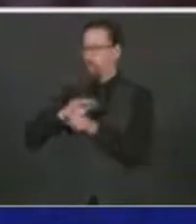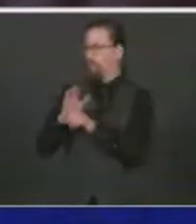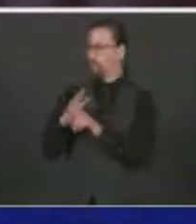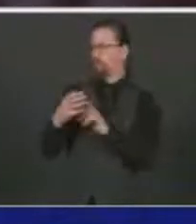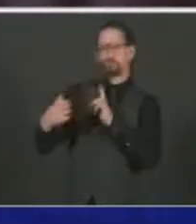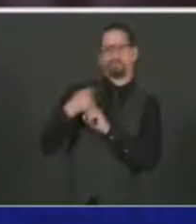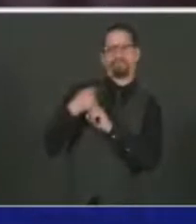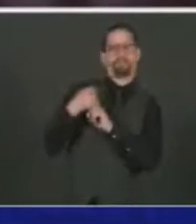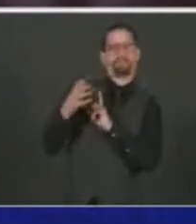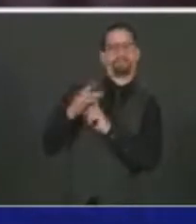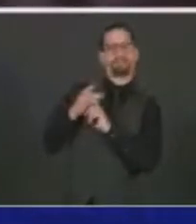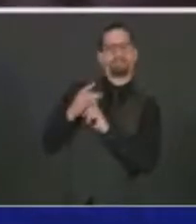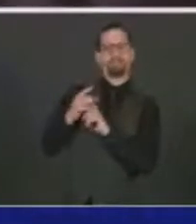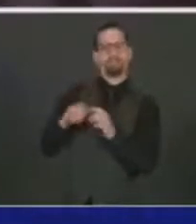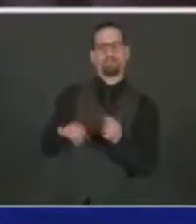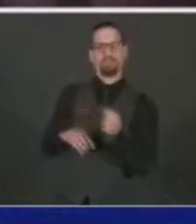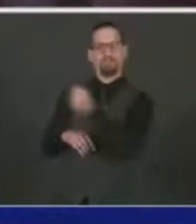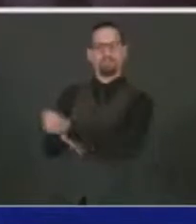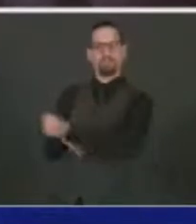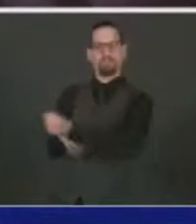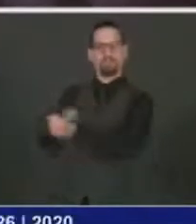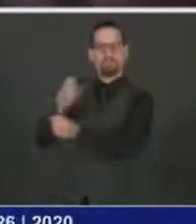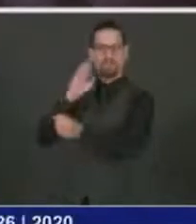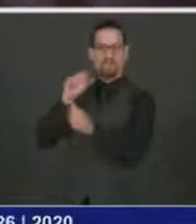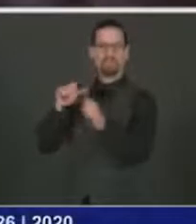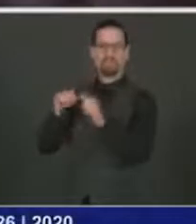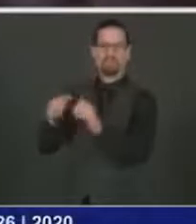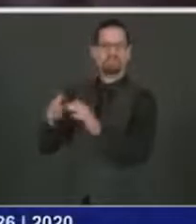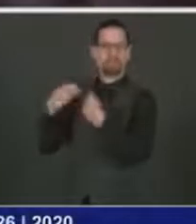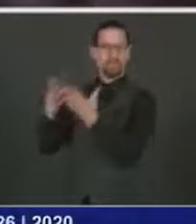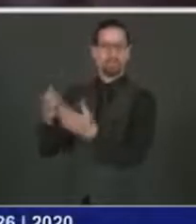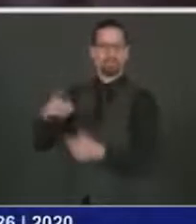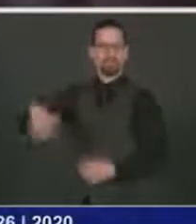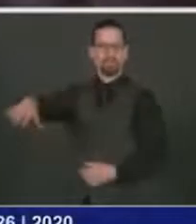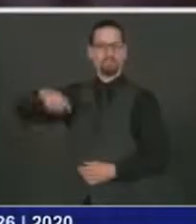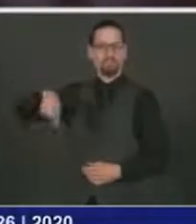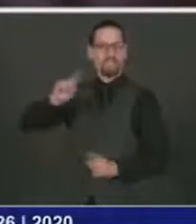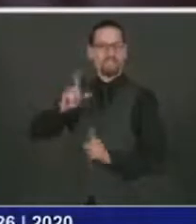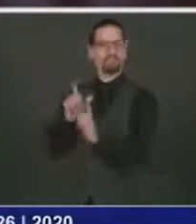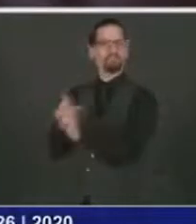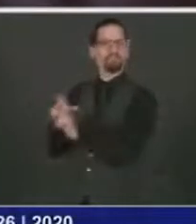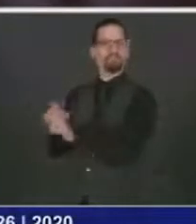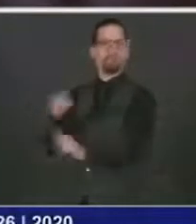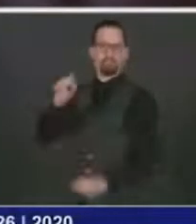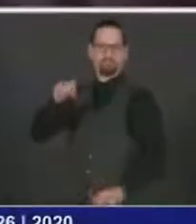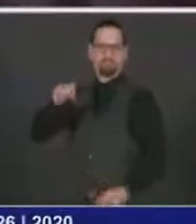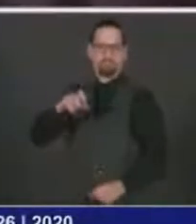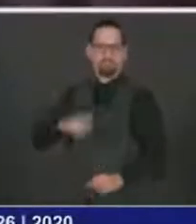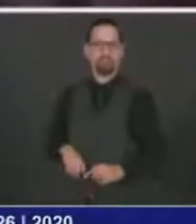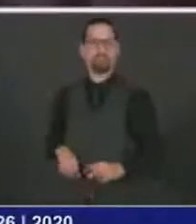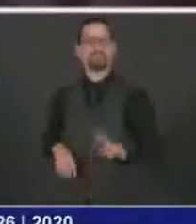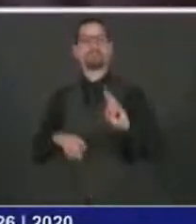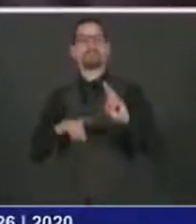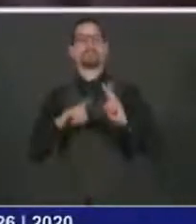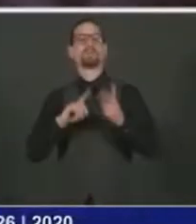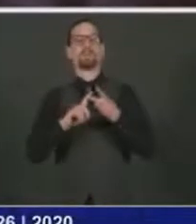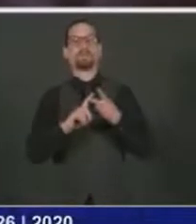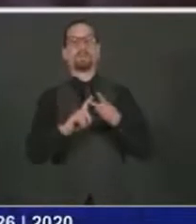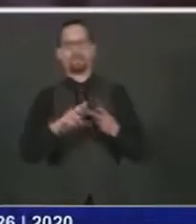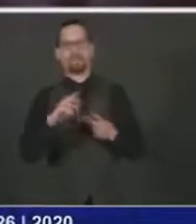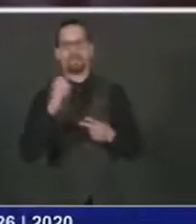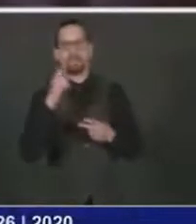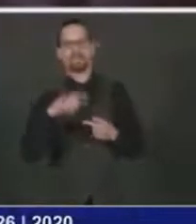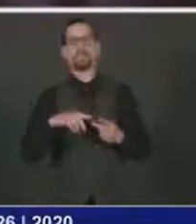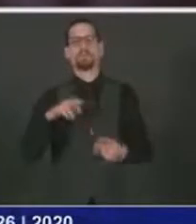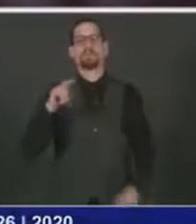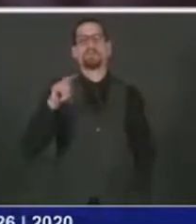time. There was a second effort, including the NILO, which was an effort